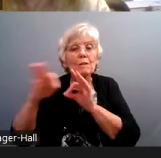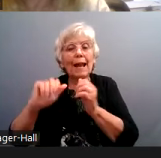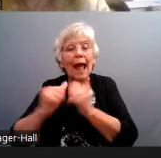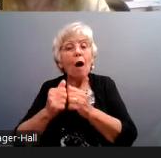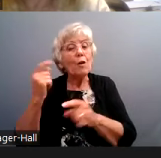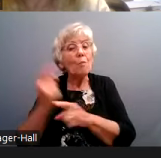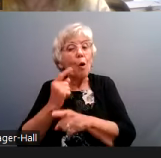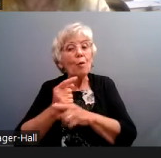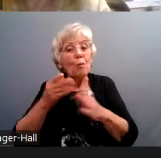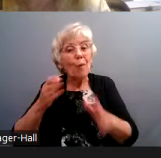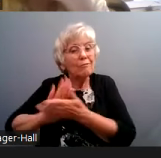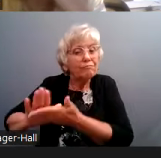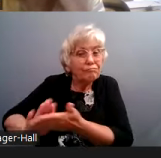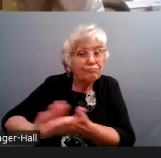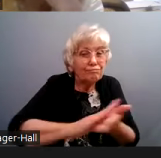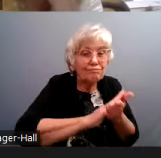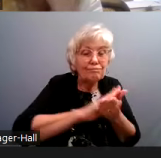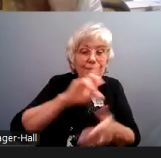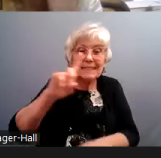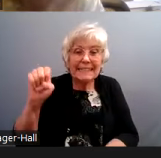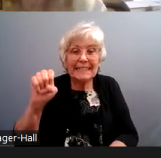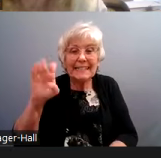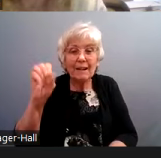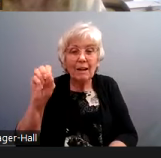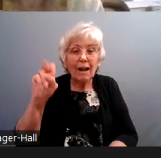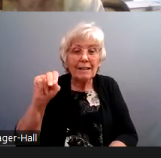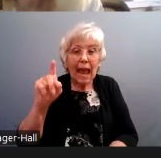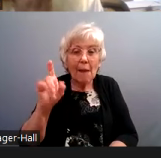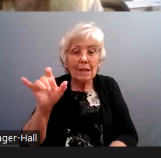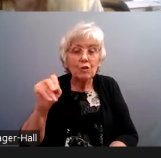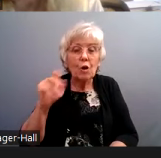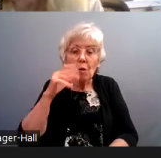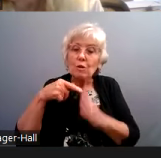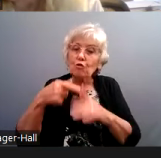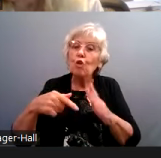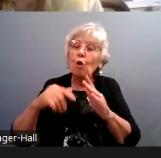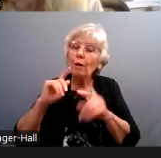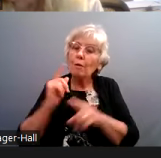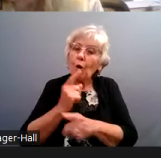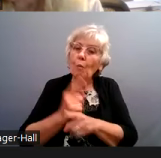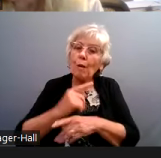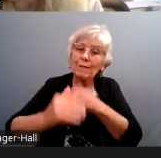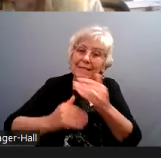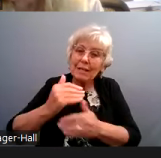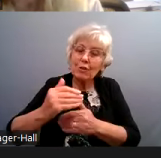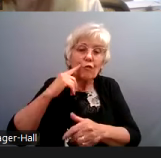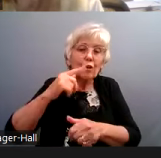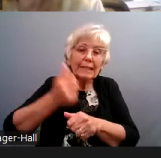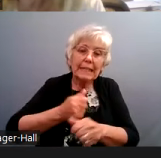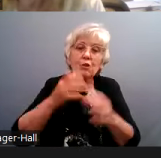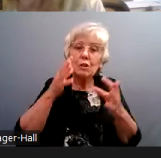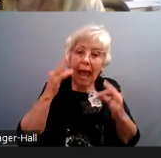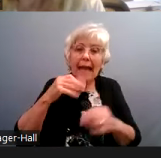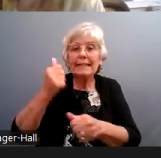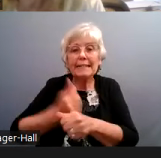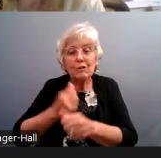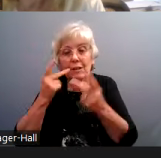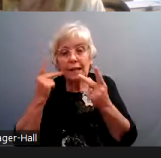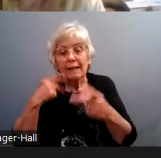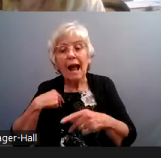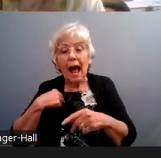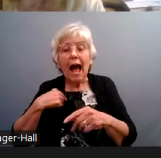them. We'll fill out a treatment schedule for them to follow for each cat and kitten. And then I created a ringworm for